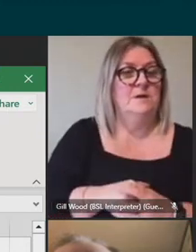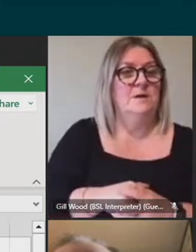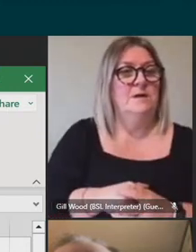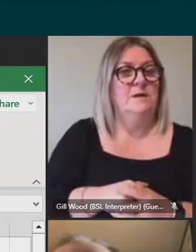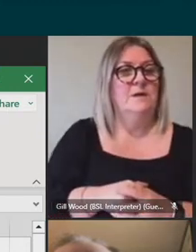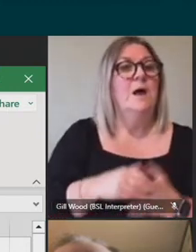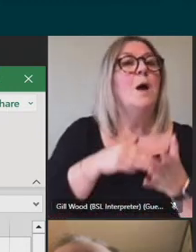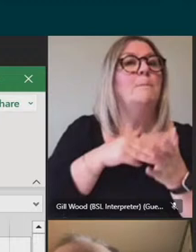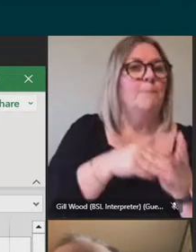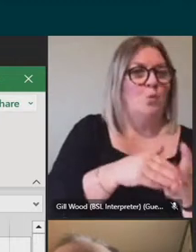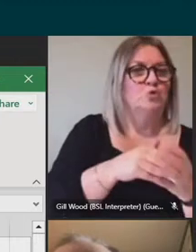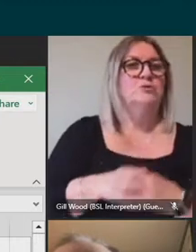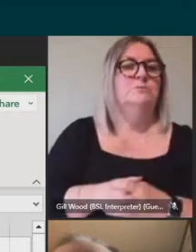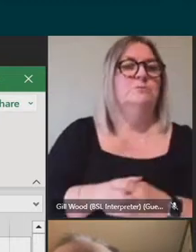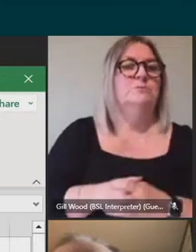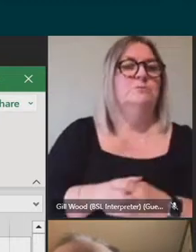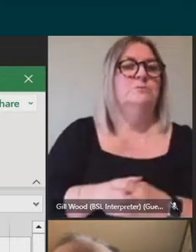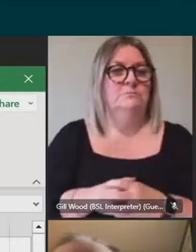Motion.